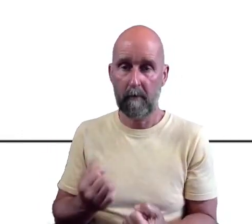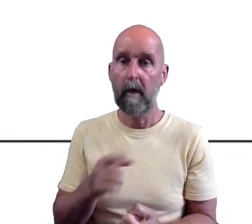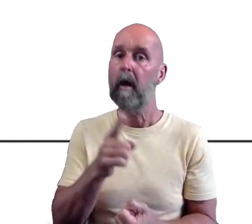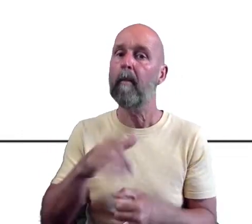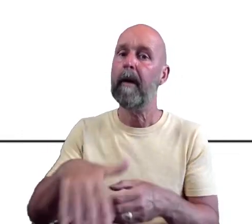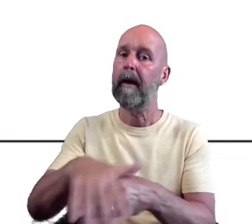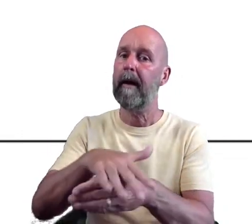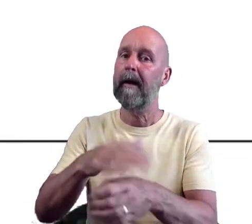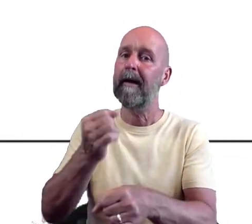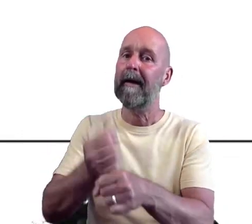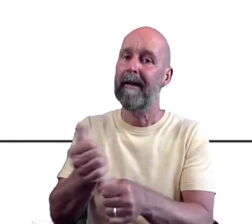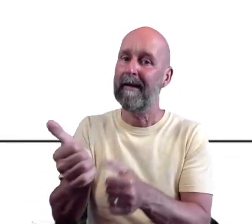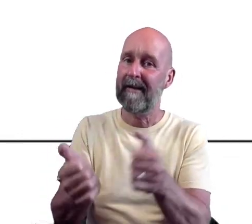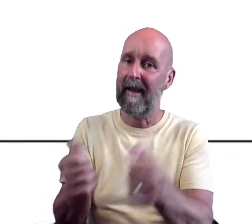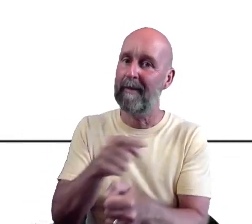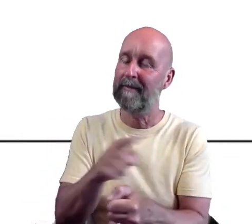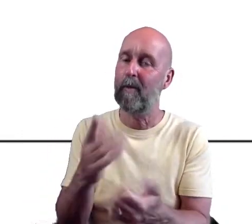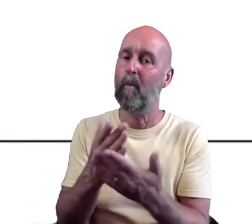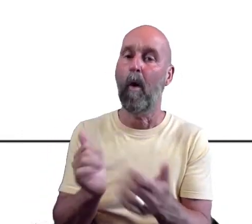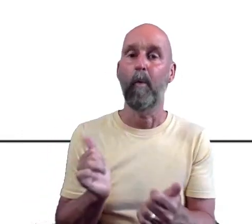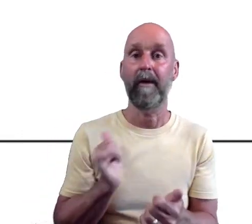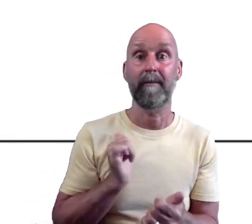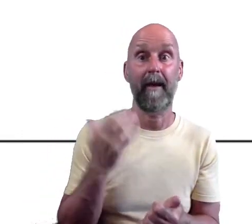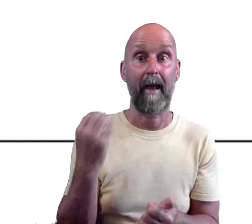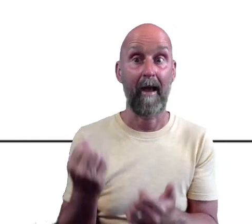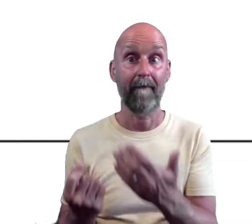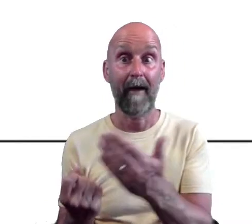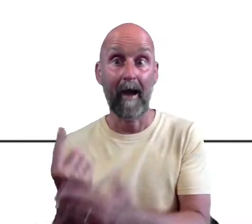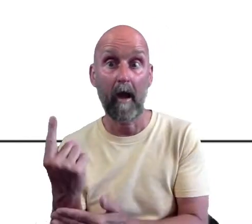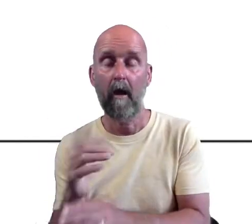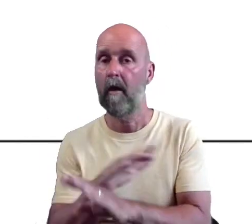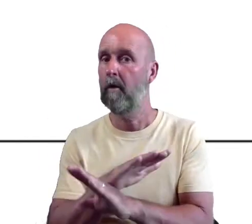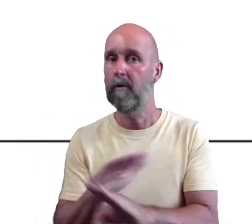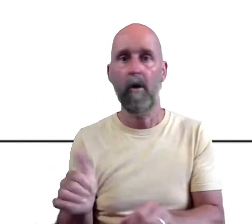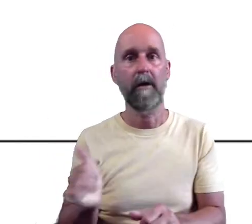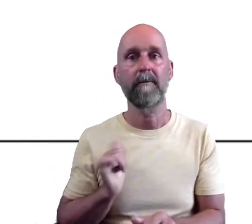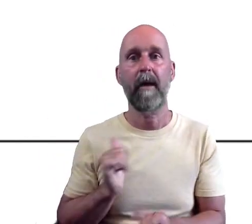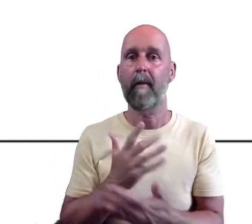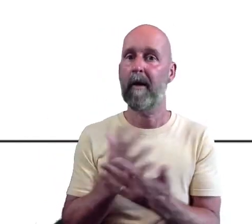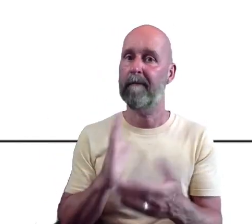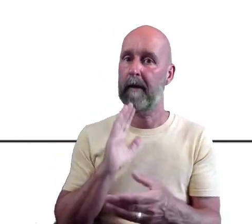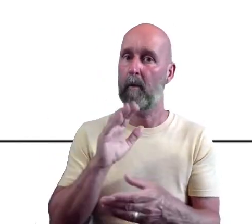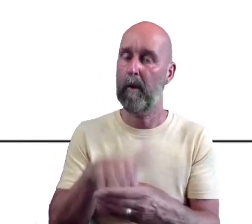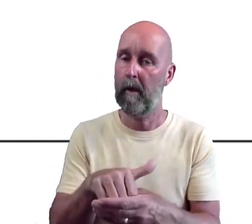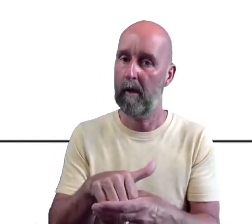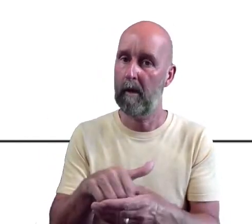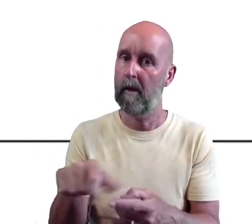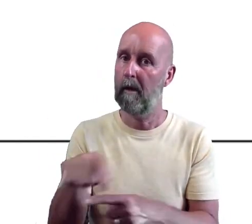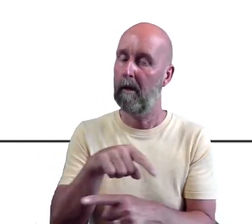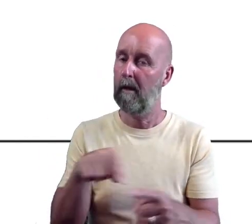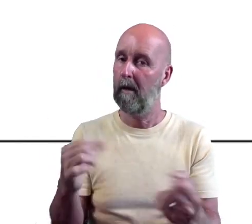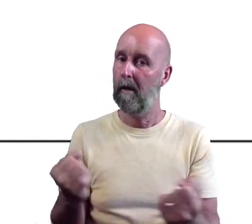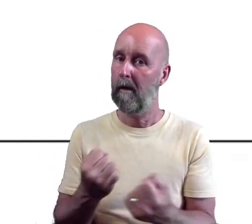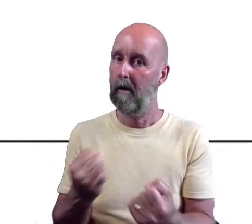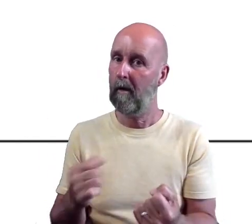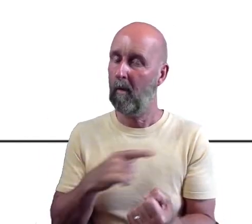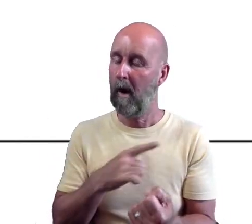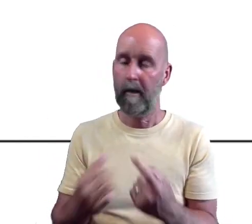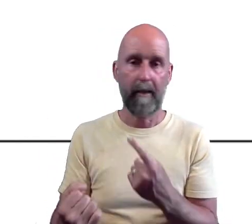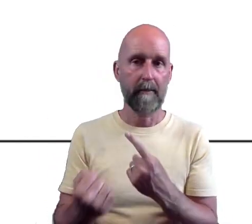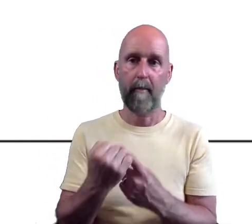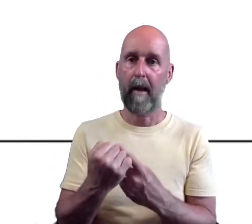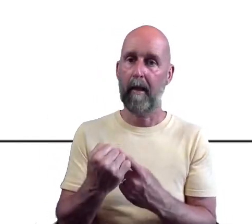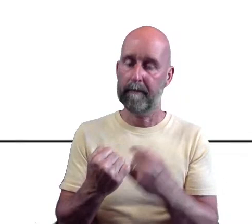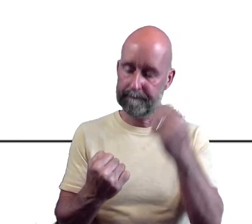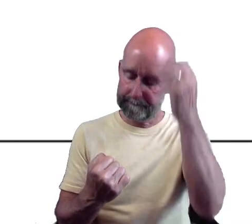this mixture of expected and unexpected outcomes, but they give us agency in these scenarios in a way that is compelling. And this is an idea